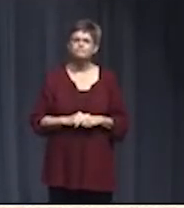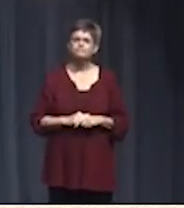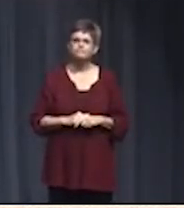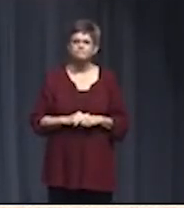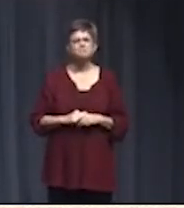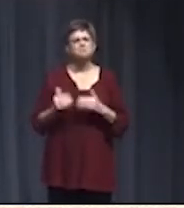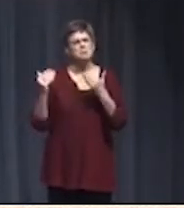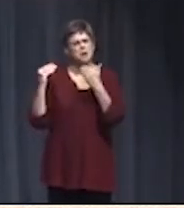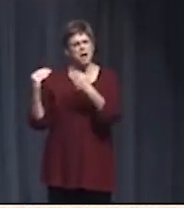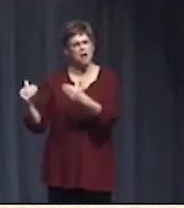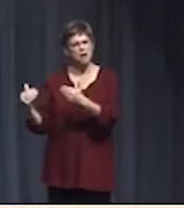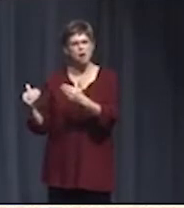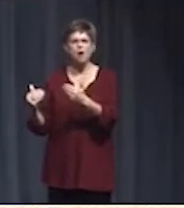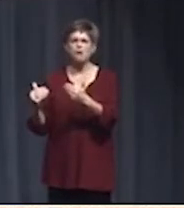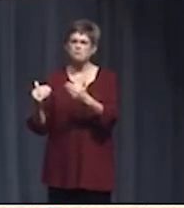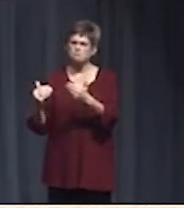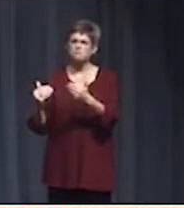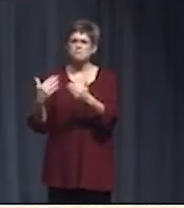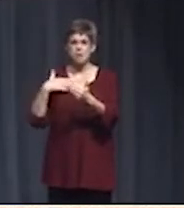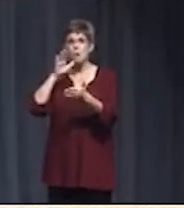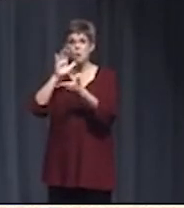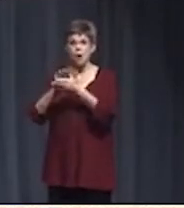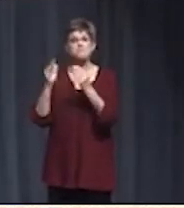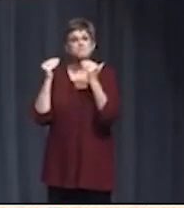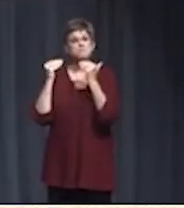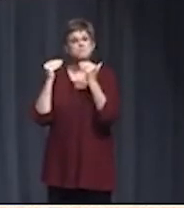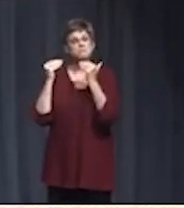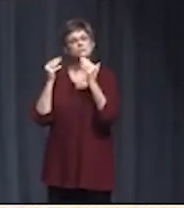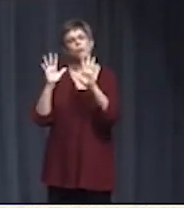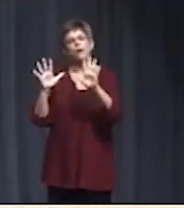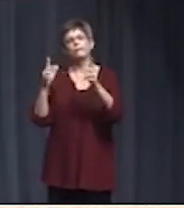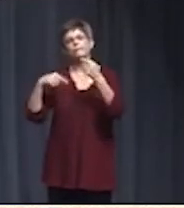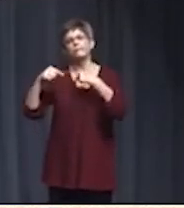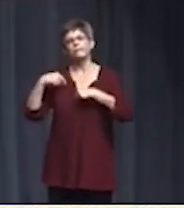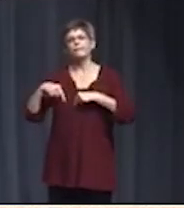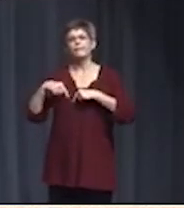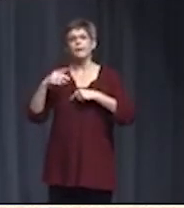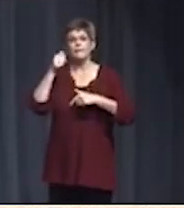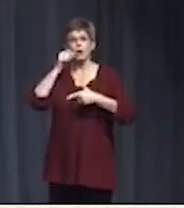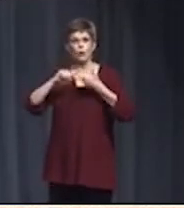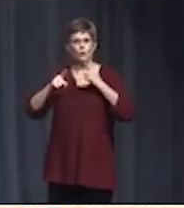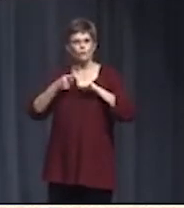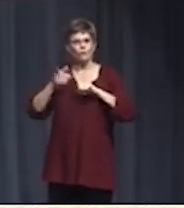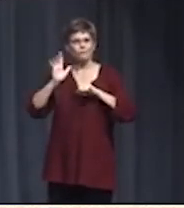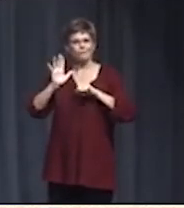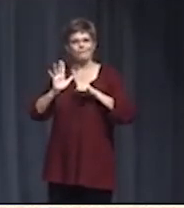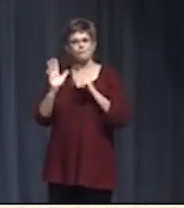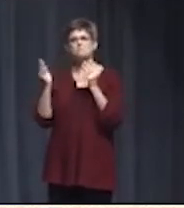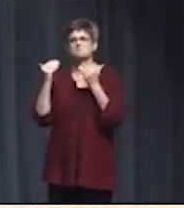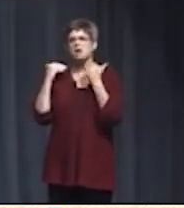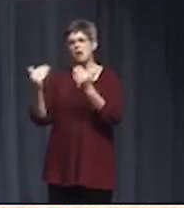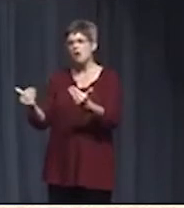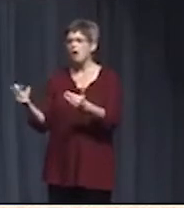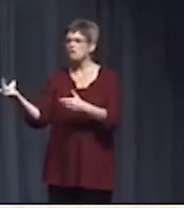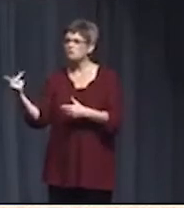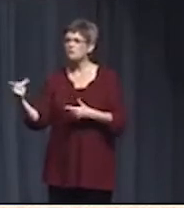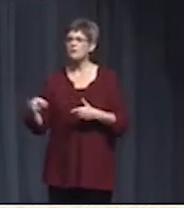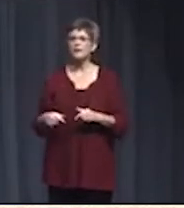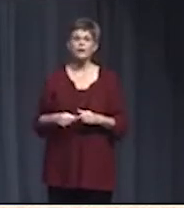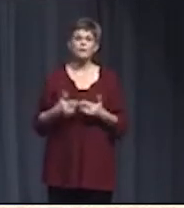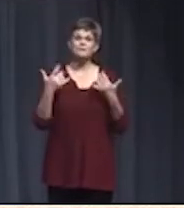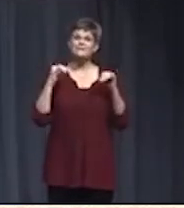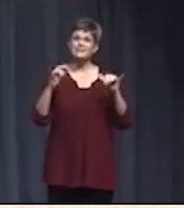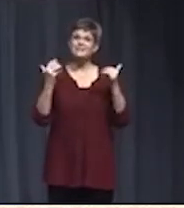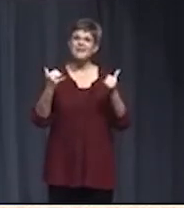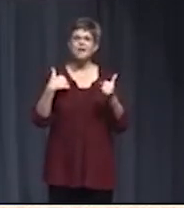Got along real well with my wife, or my, at this time, girlfriend. And I'll never forget, we still to this